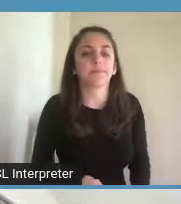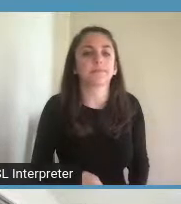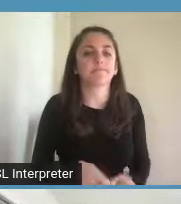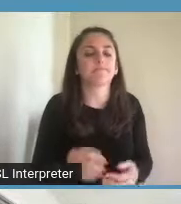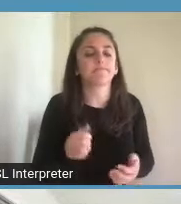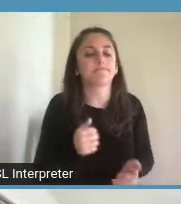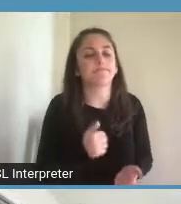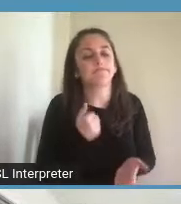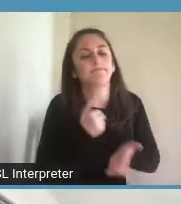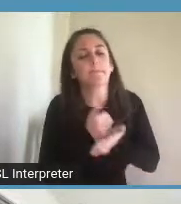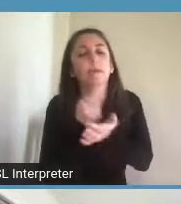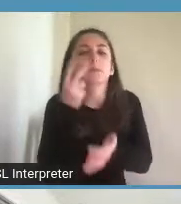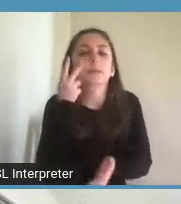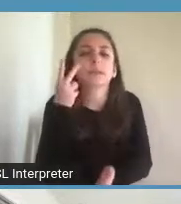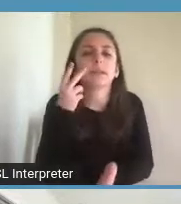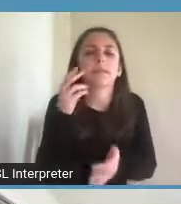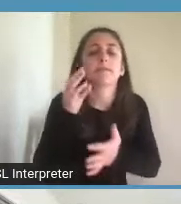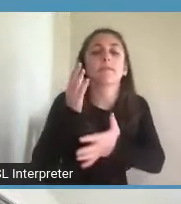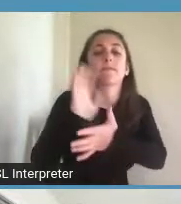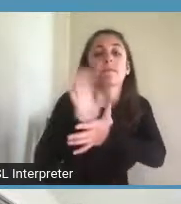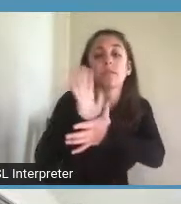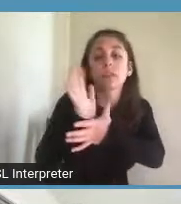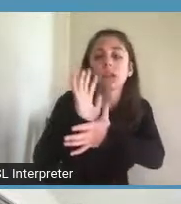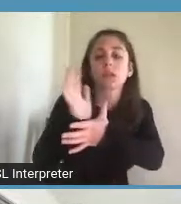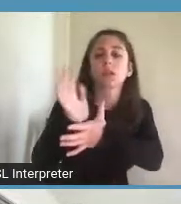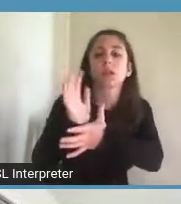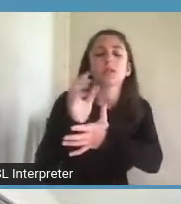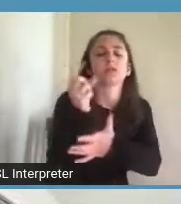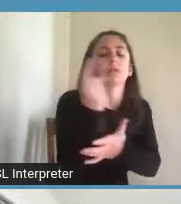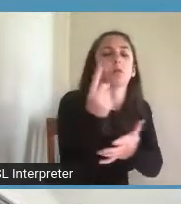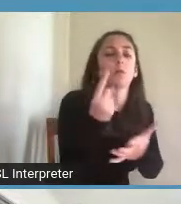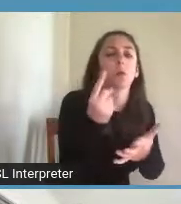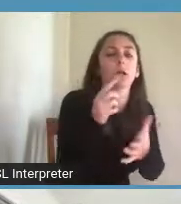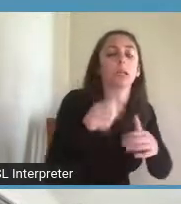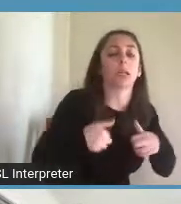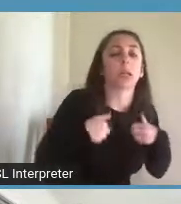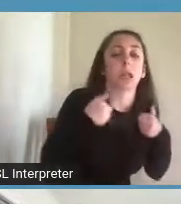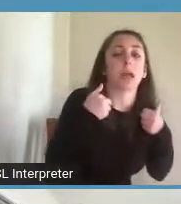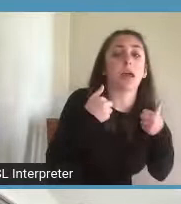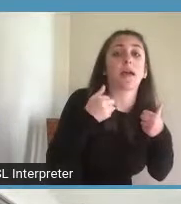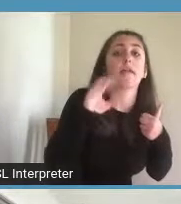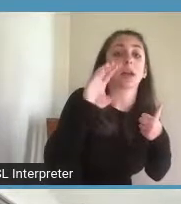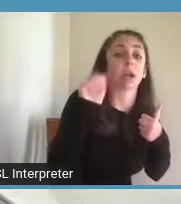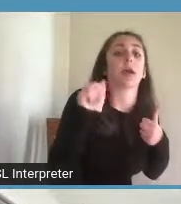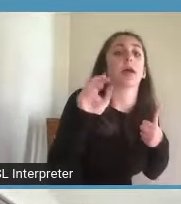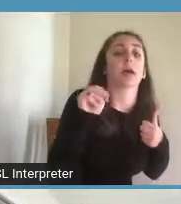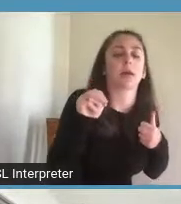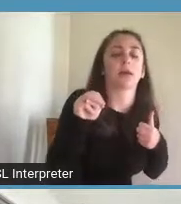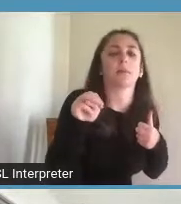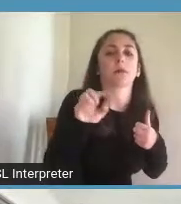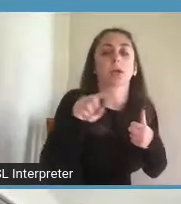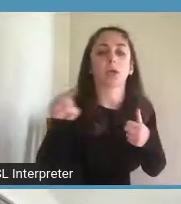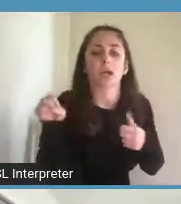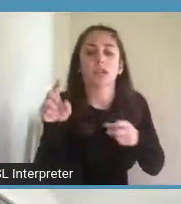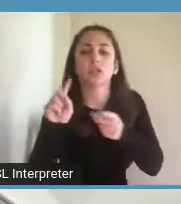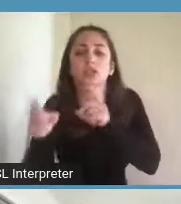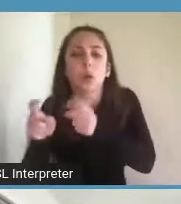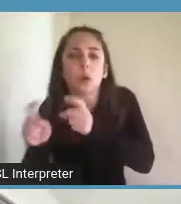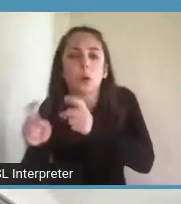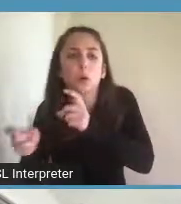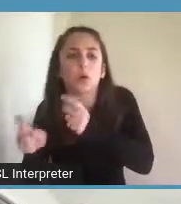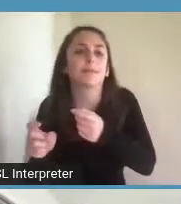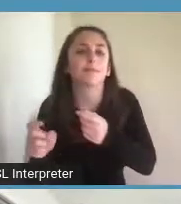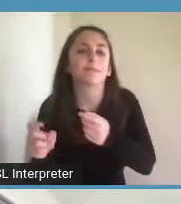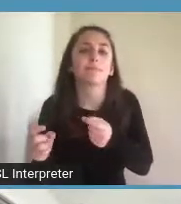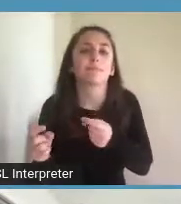of someone going from our live cam page to our donate page, and it takes them 10 minutes to make a donation. And this helps me